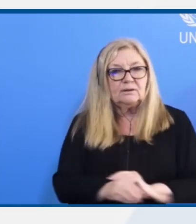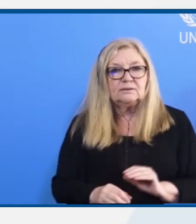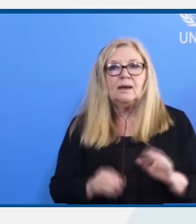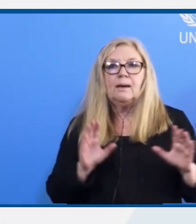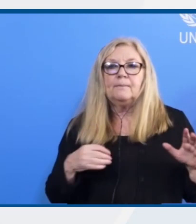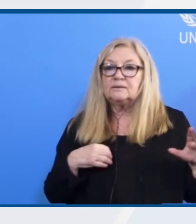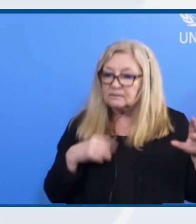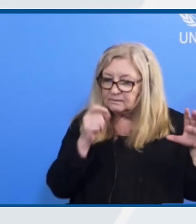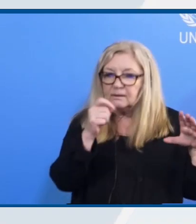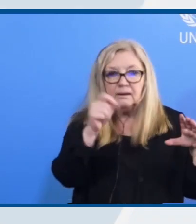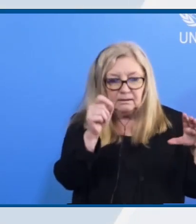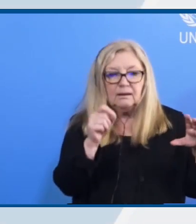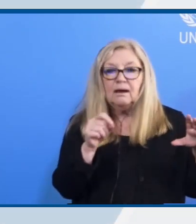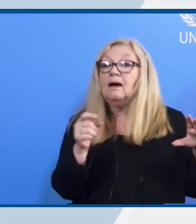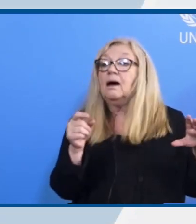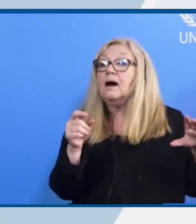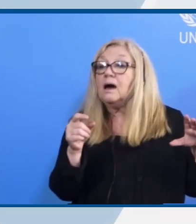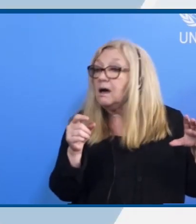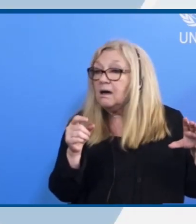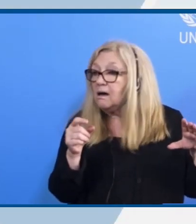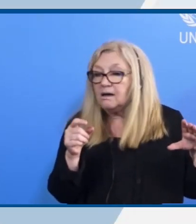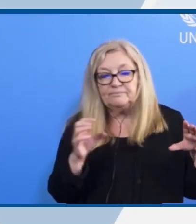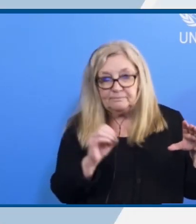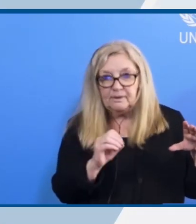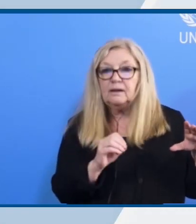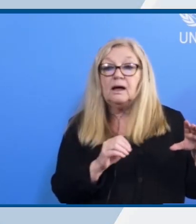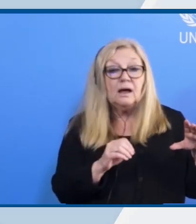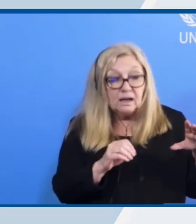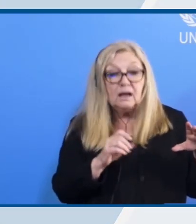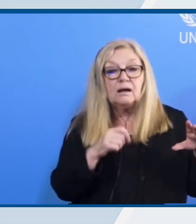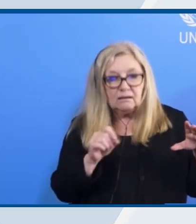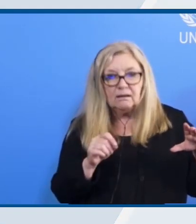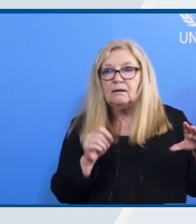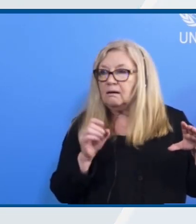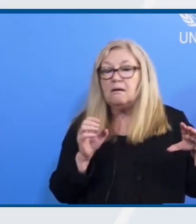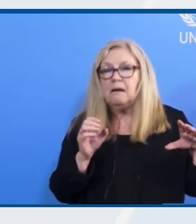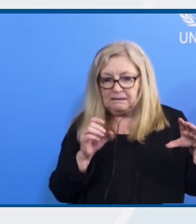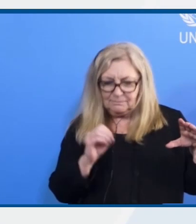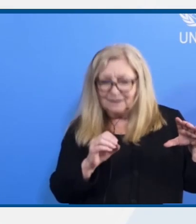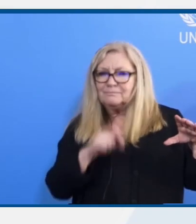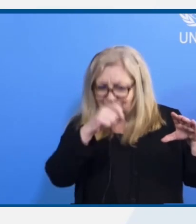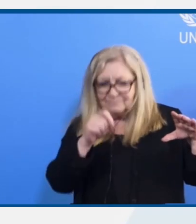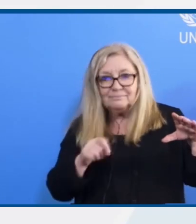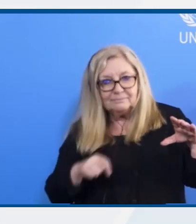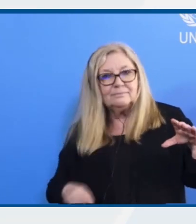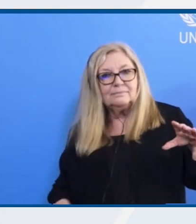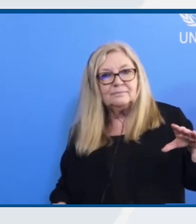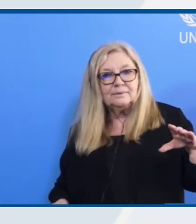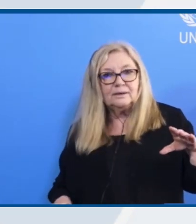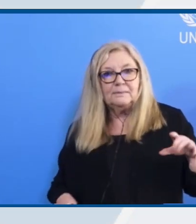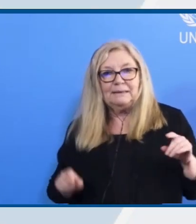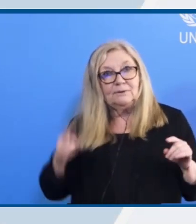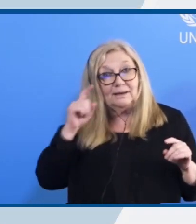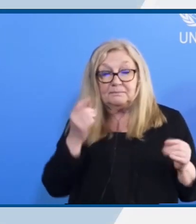on taking on the resilience enhancing intervention, because the cost benefit could be not worthwhile. You can